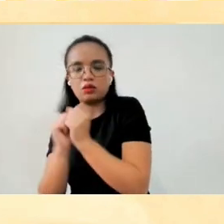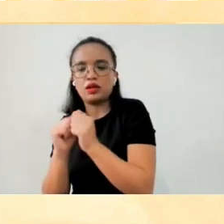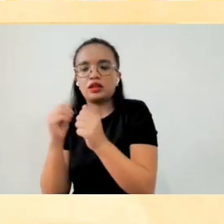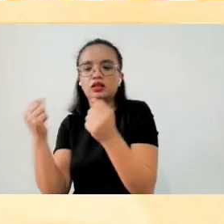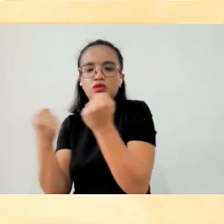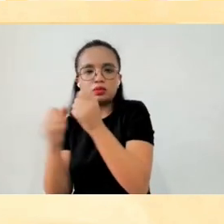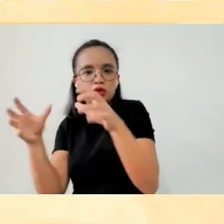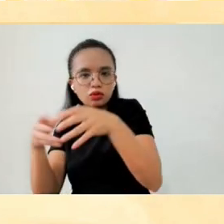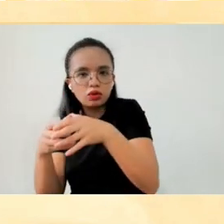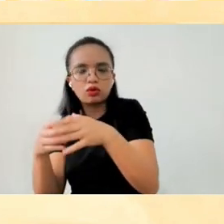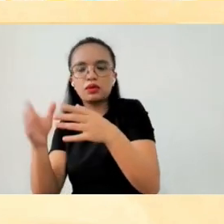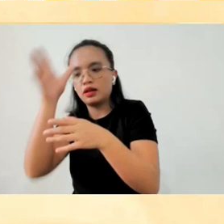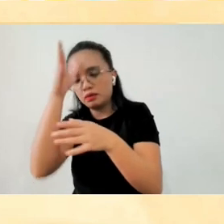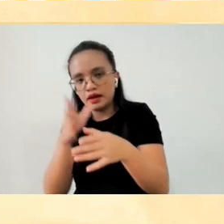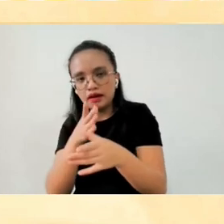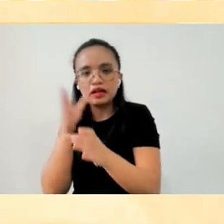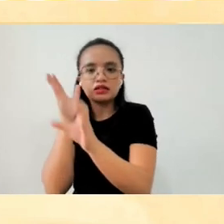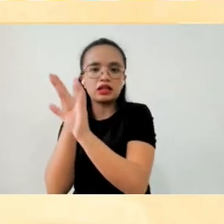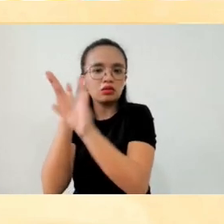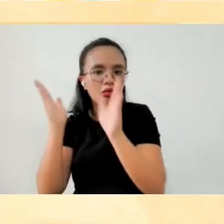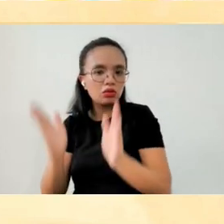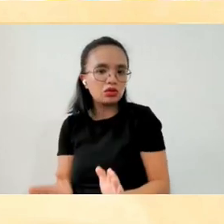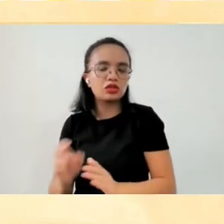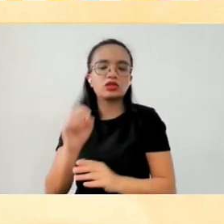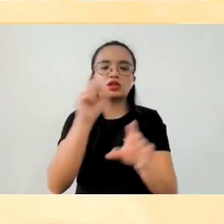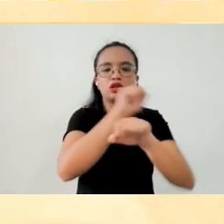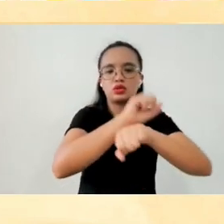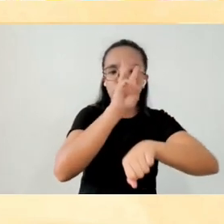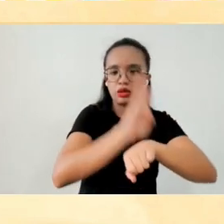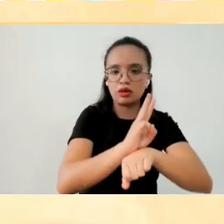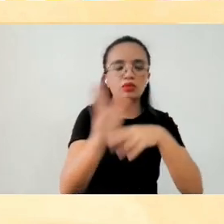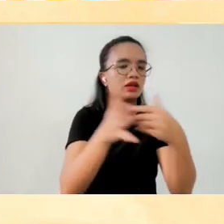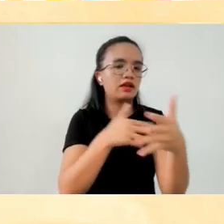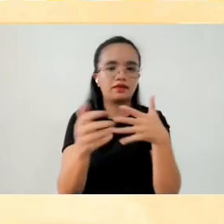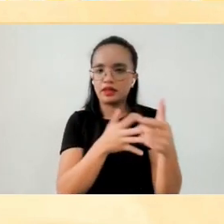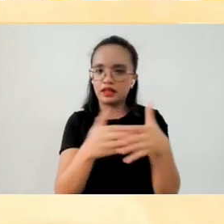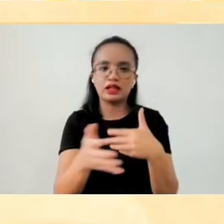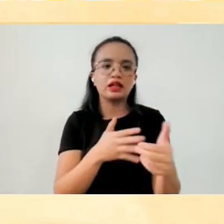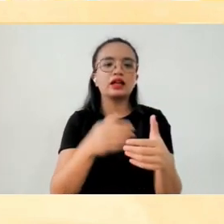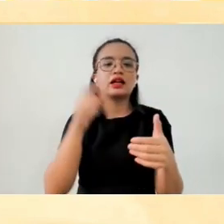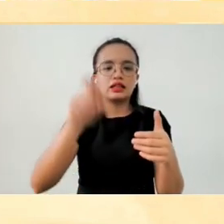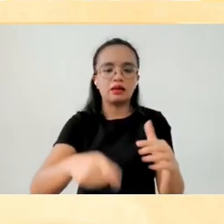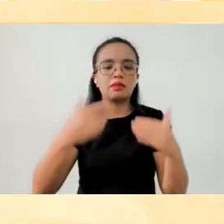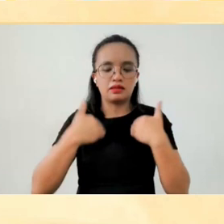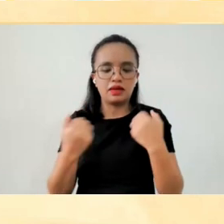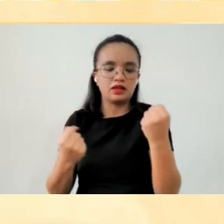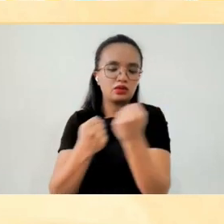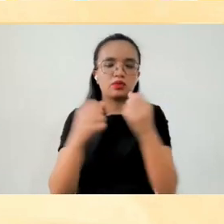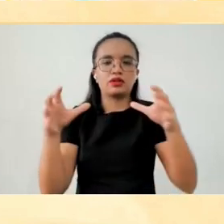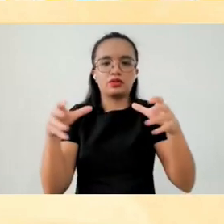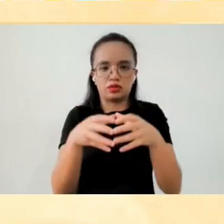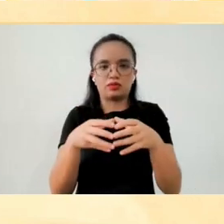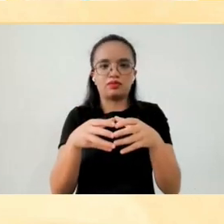with a psychologist, with a social worker, a friend, whoever. There's got to be a support system.